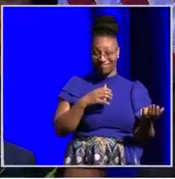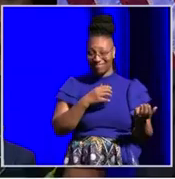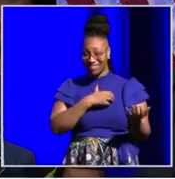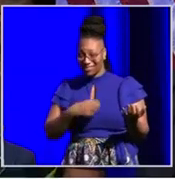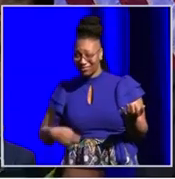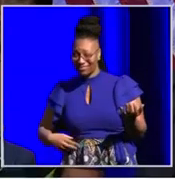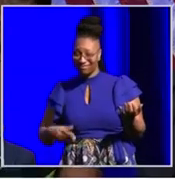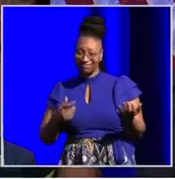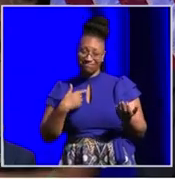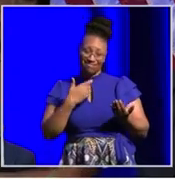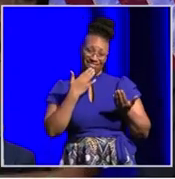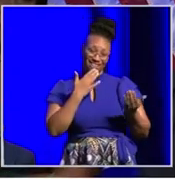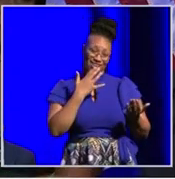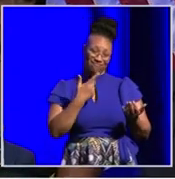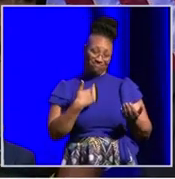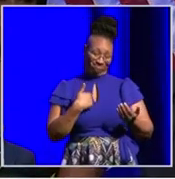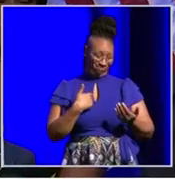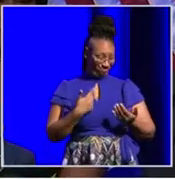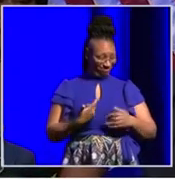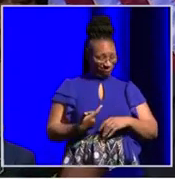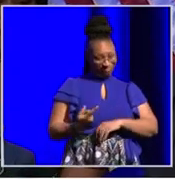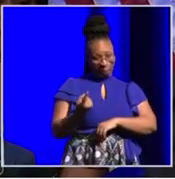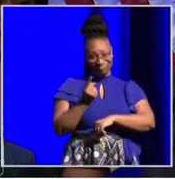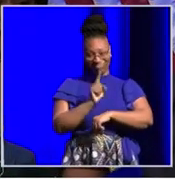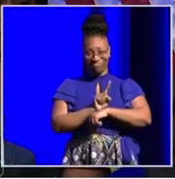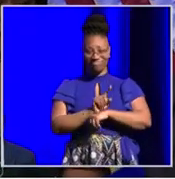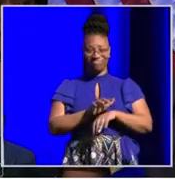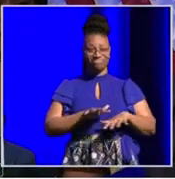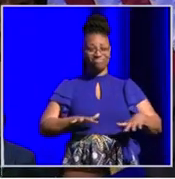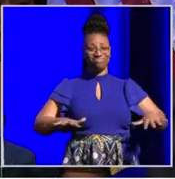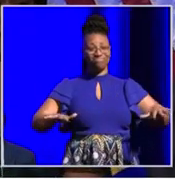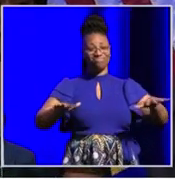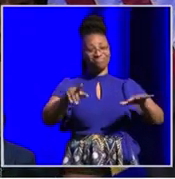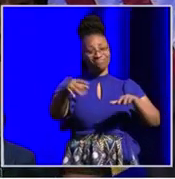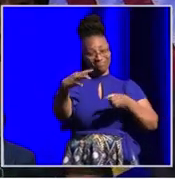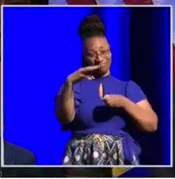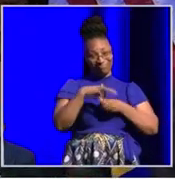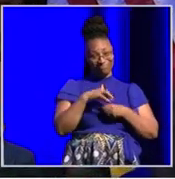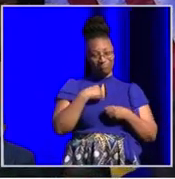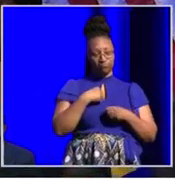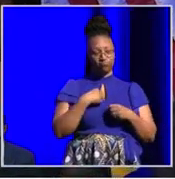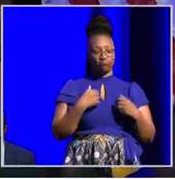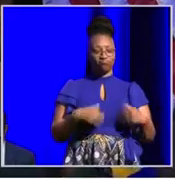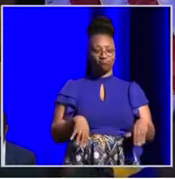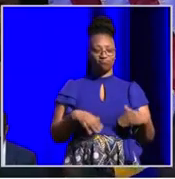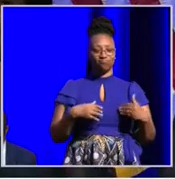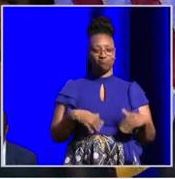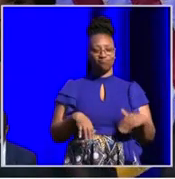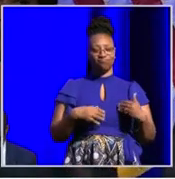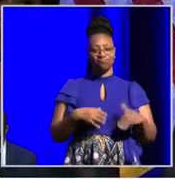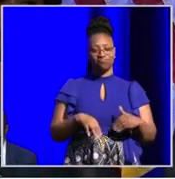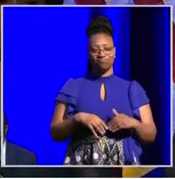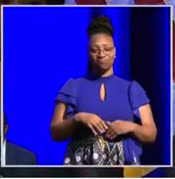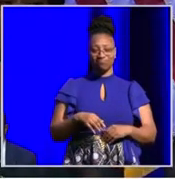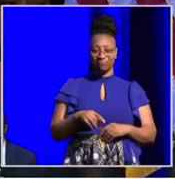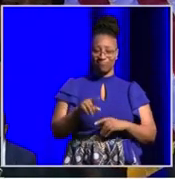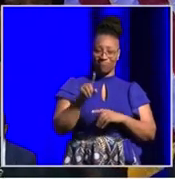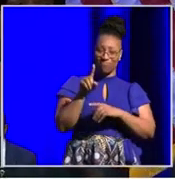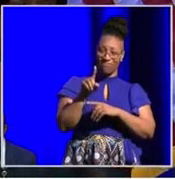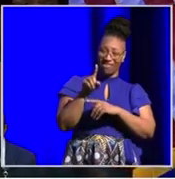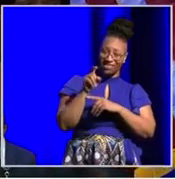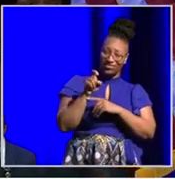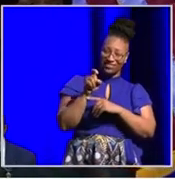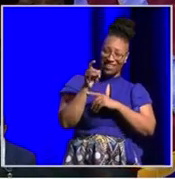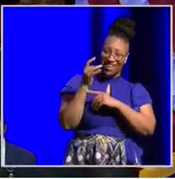congratulate all our elected officials on your swearing in. In the 118th Congress, which starts tomorrow, the District of Columbia will